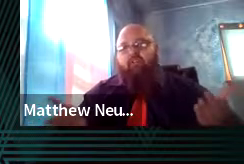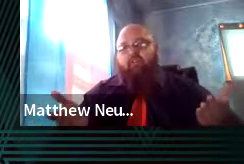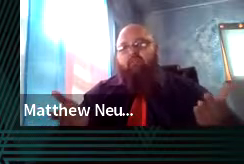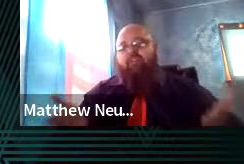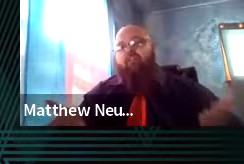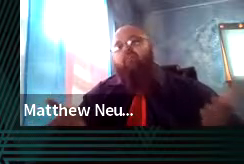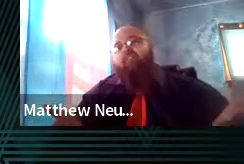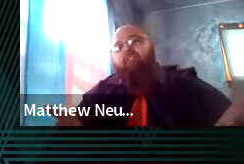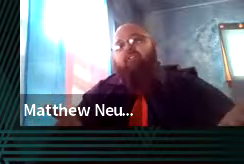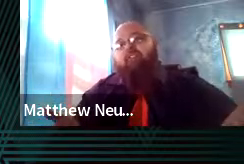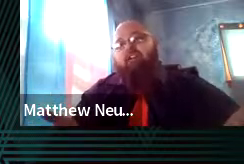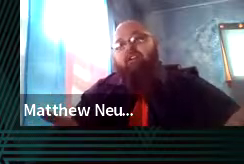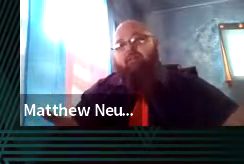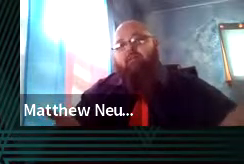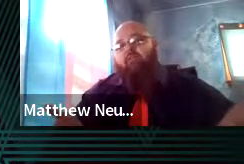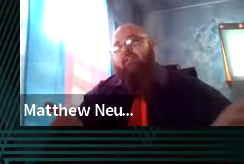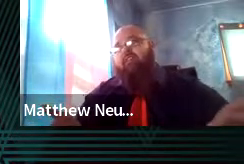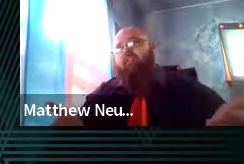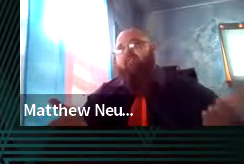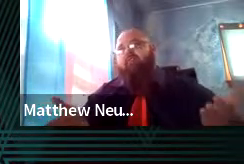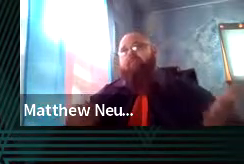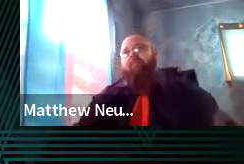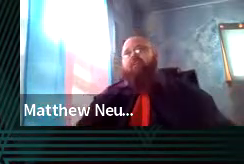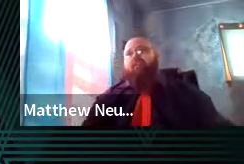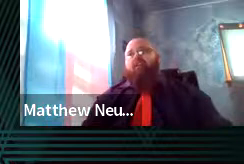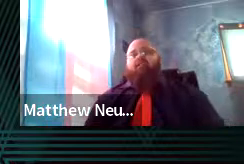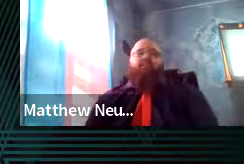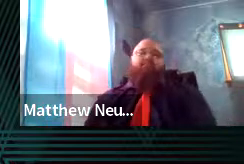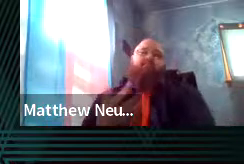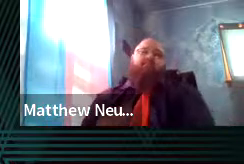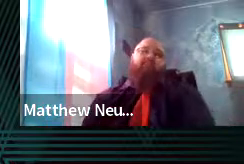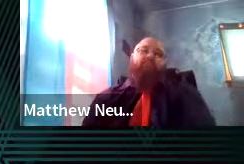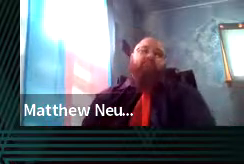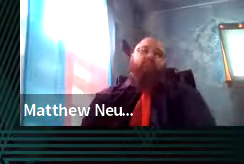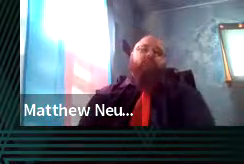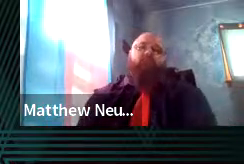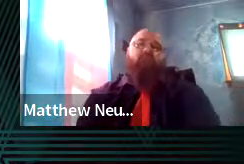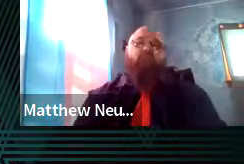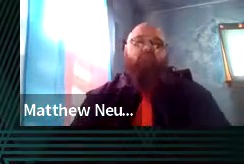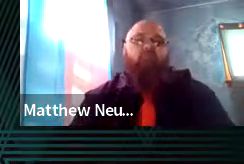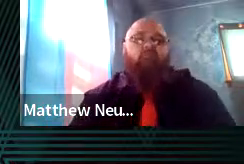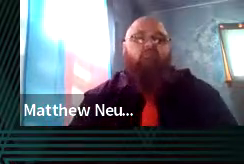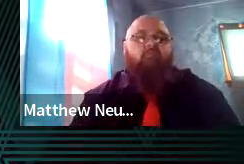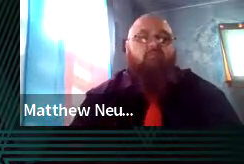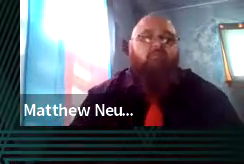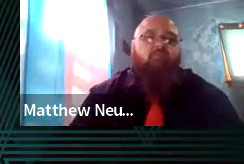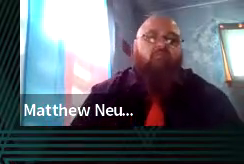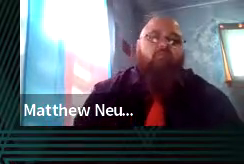We're still missing what we need to do. Next slide, please.